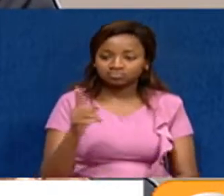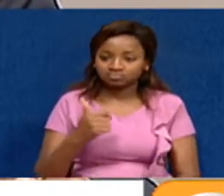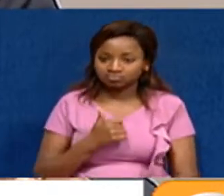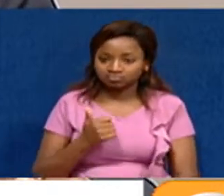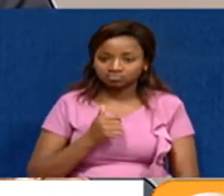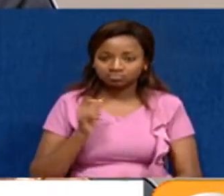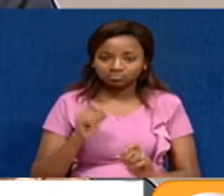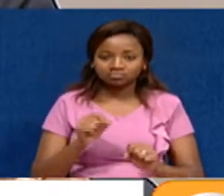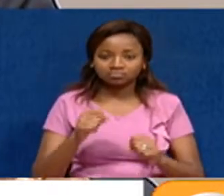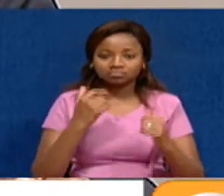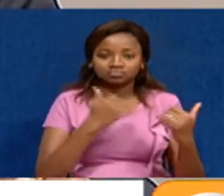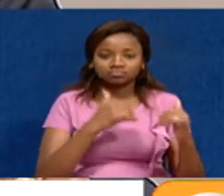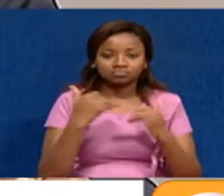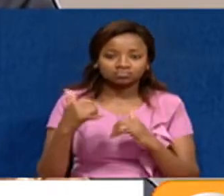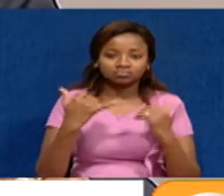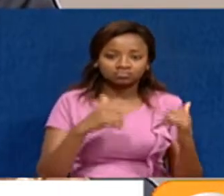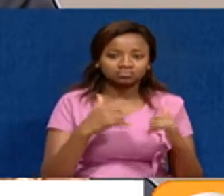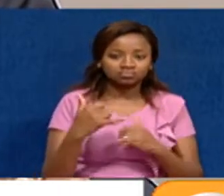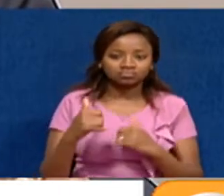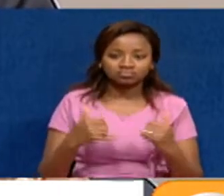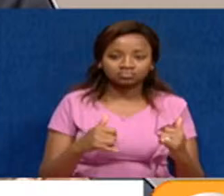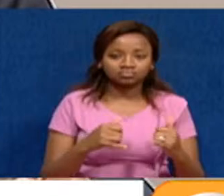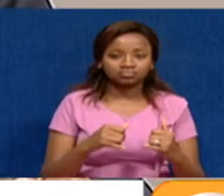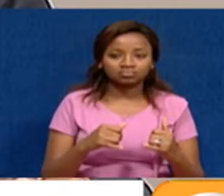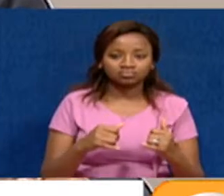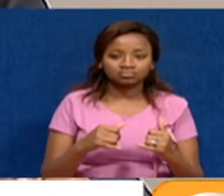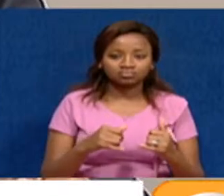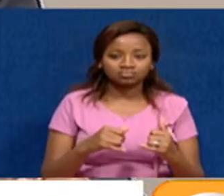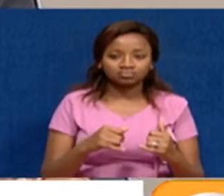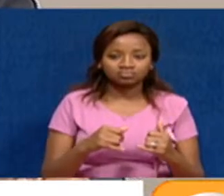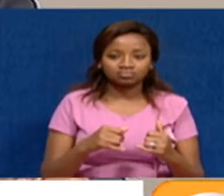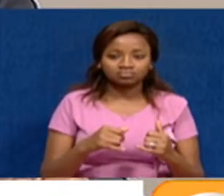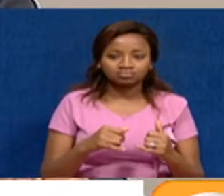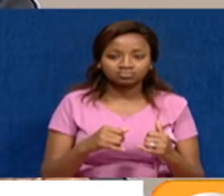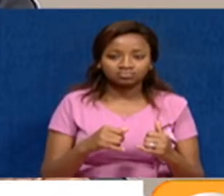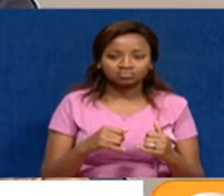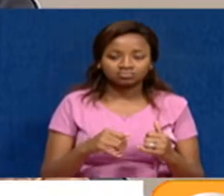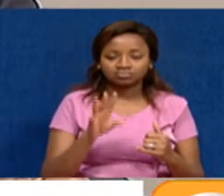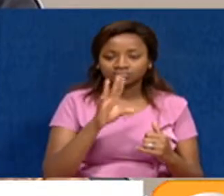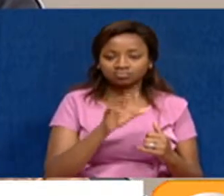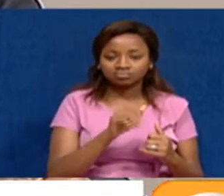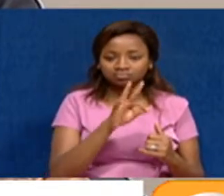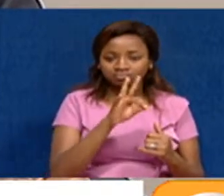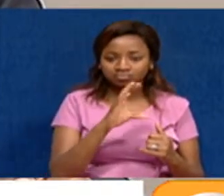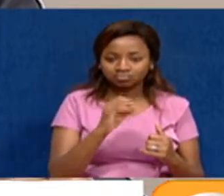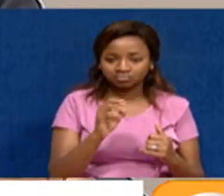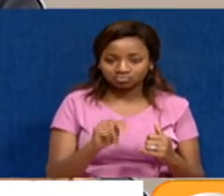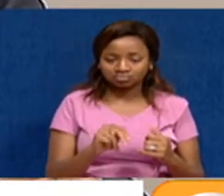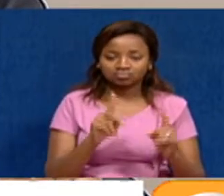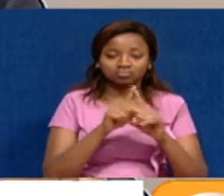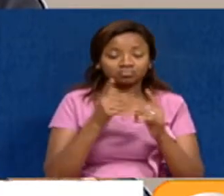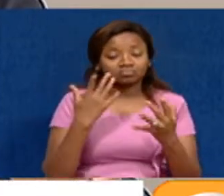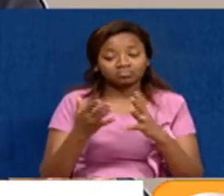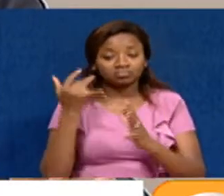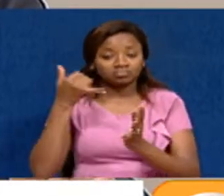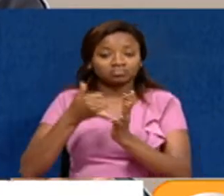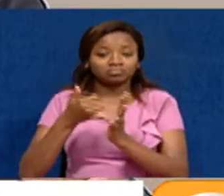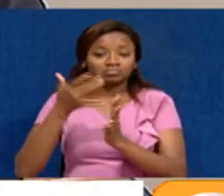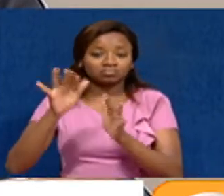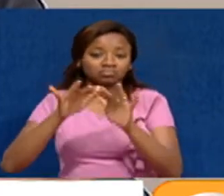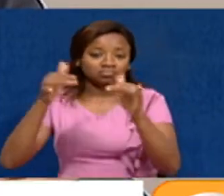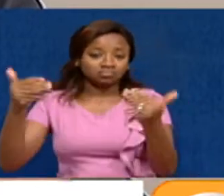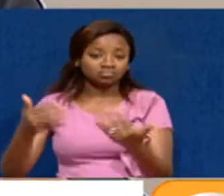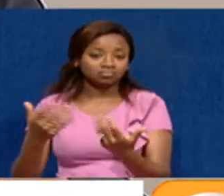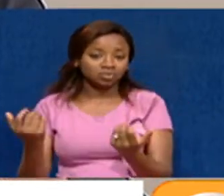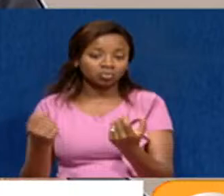to play in Alcon and maybe have an opportunity to play in a World Cup. You see, and we were sure that most of them